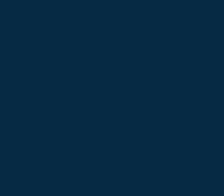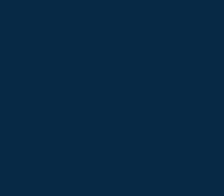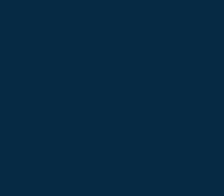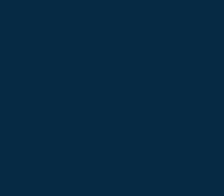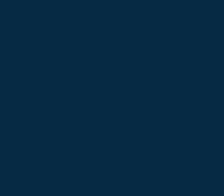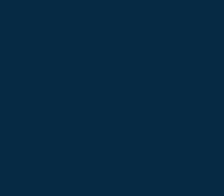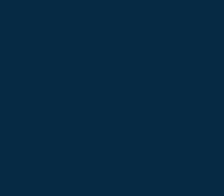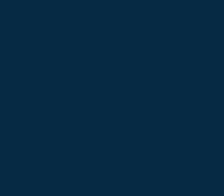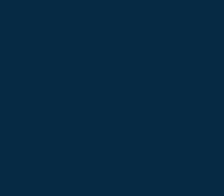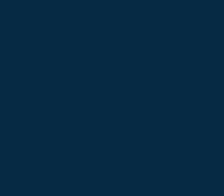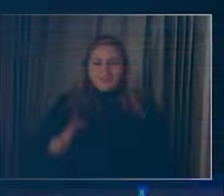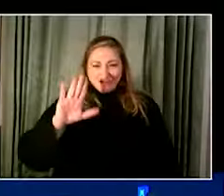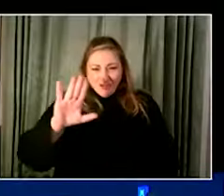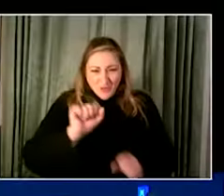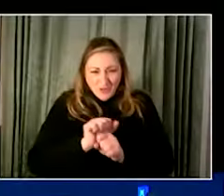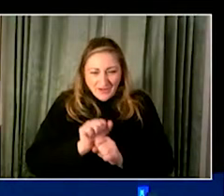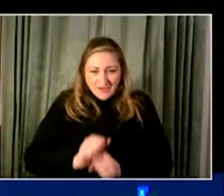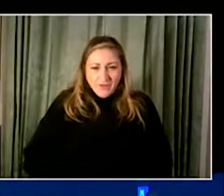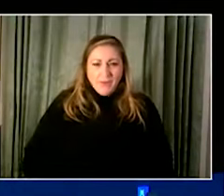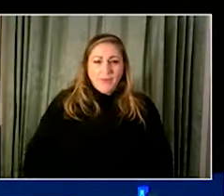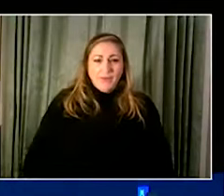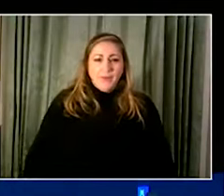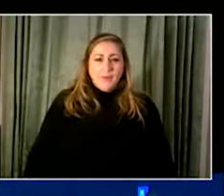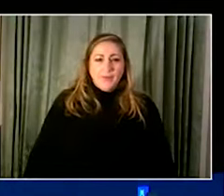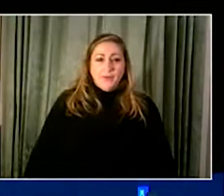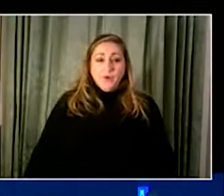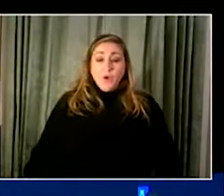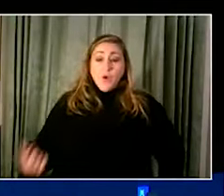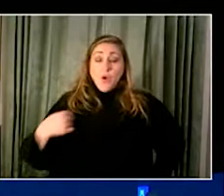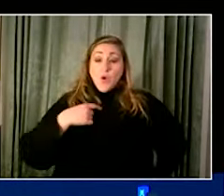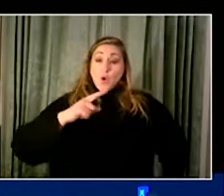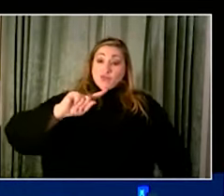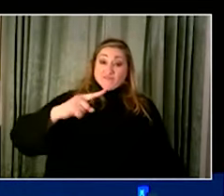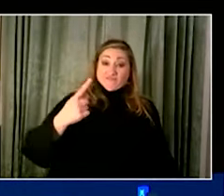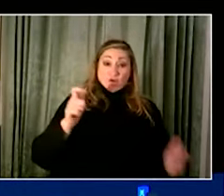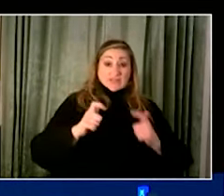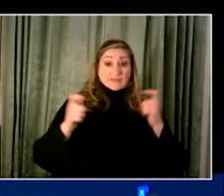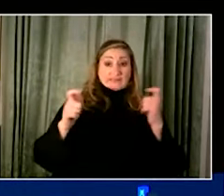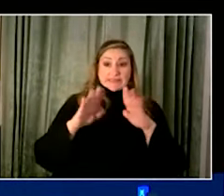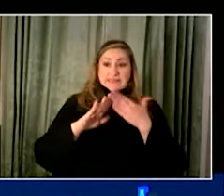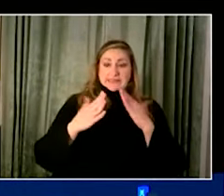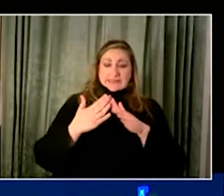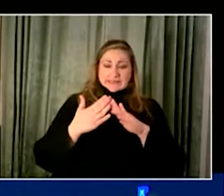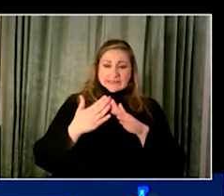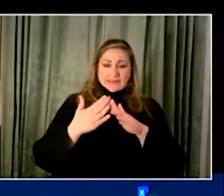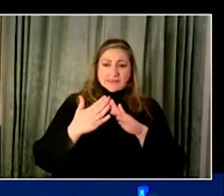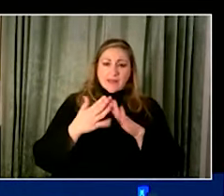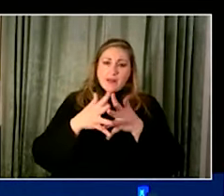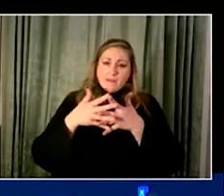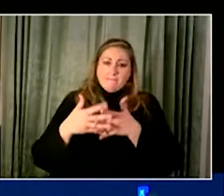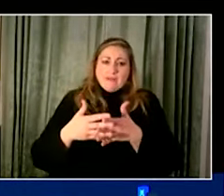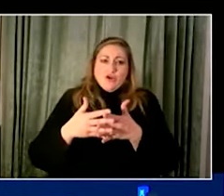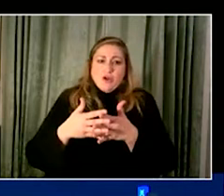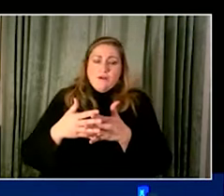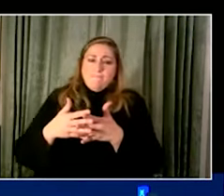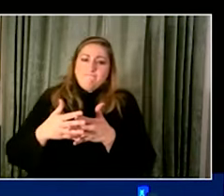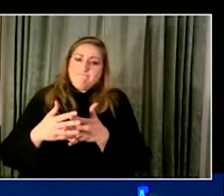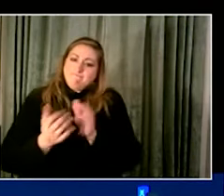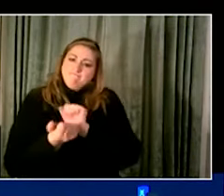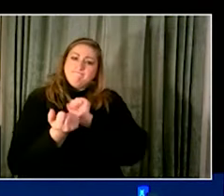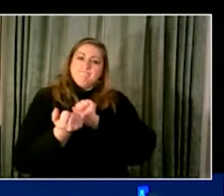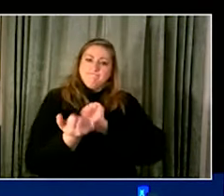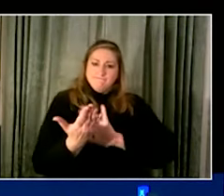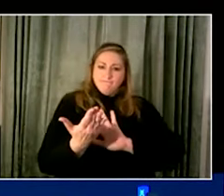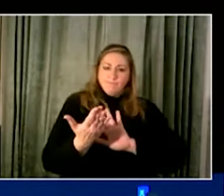York City. We are the first major city in America to take this step and call out